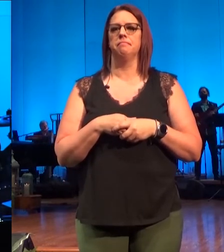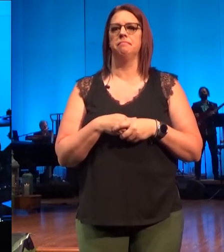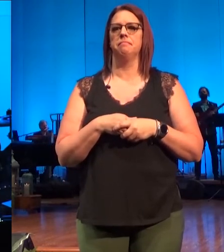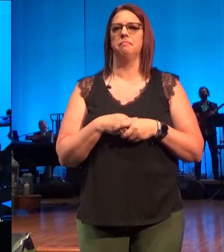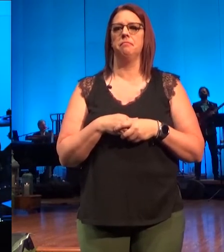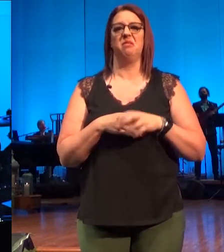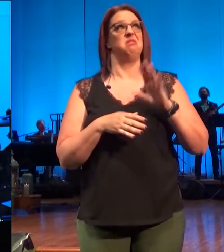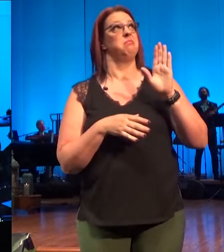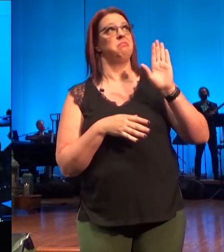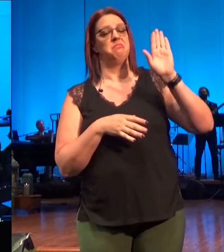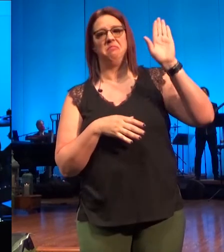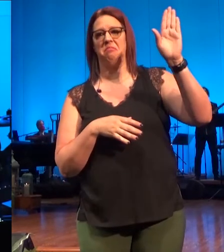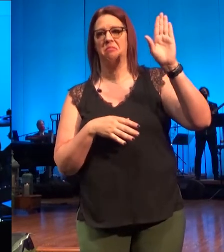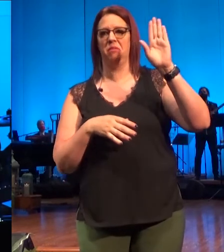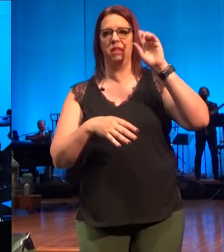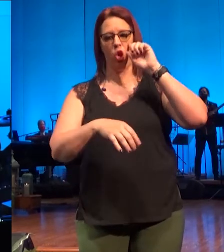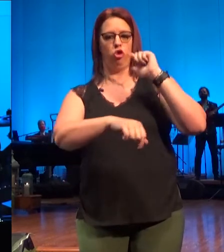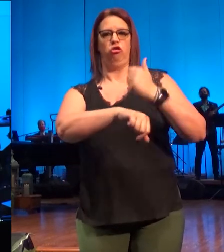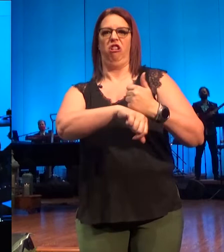creative power